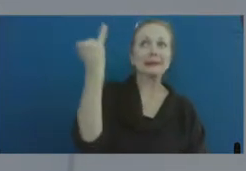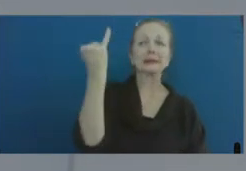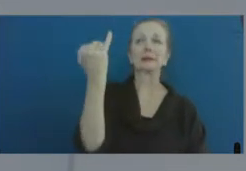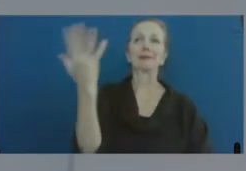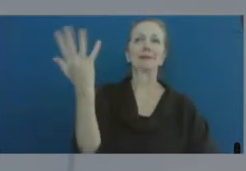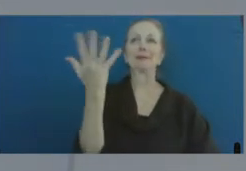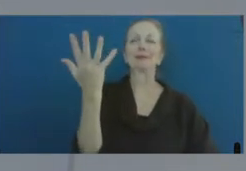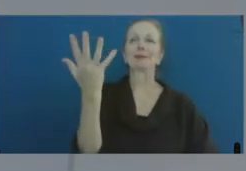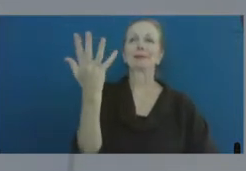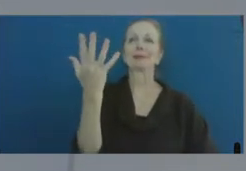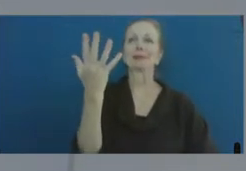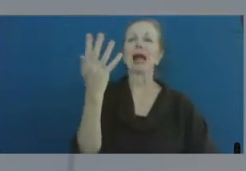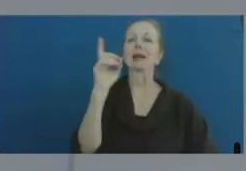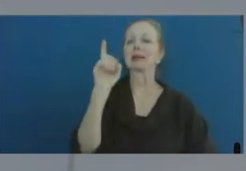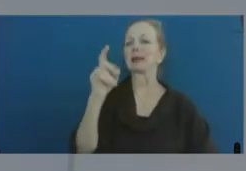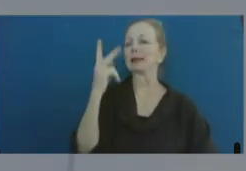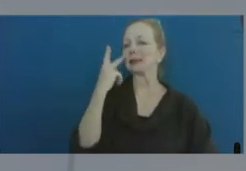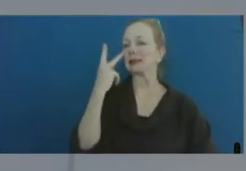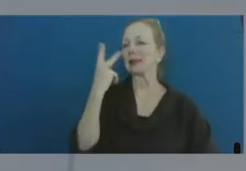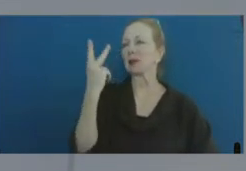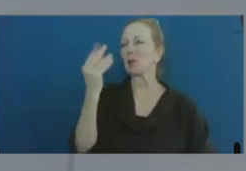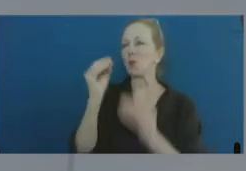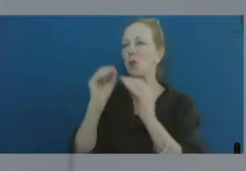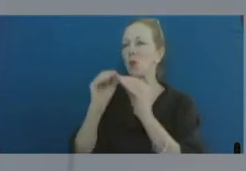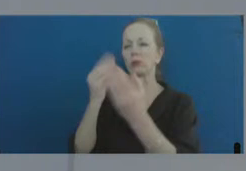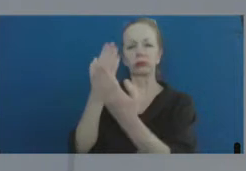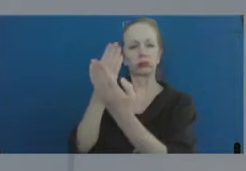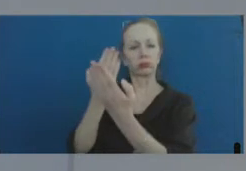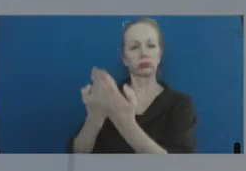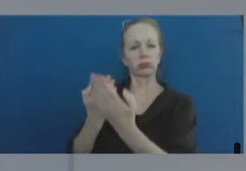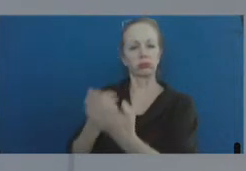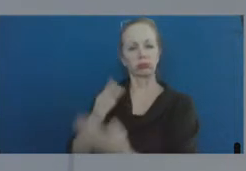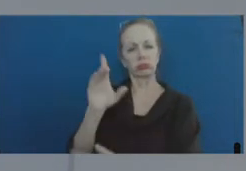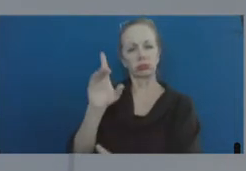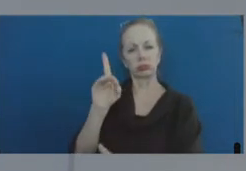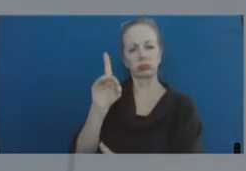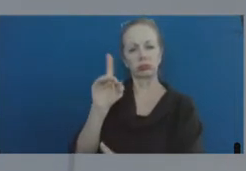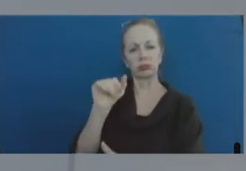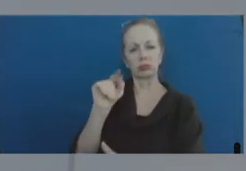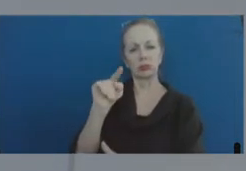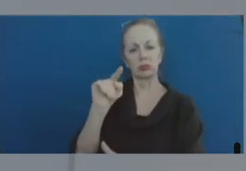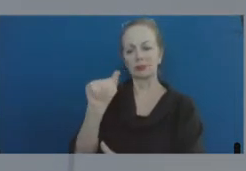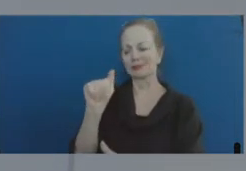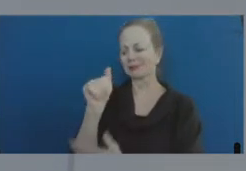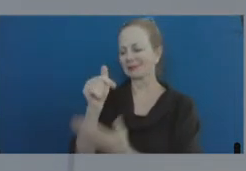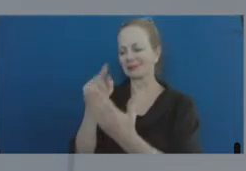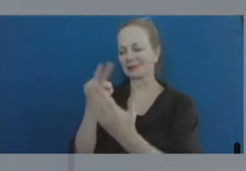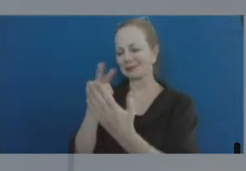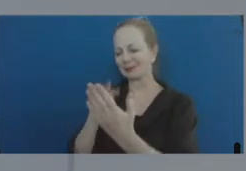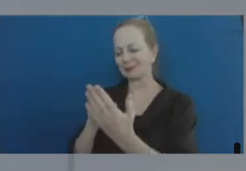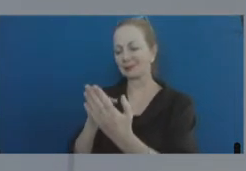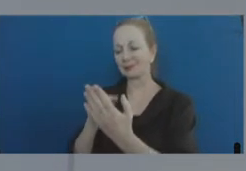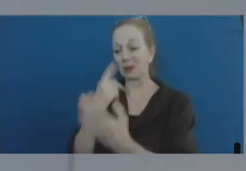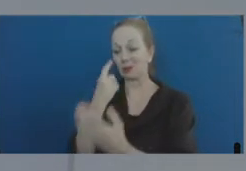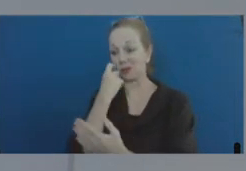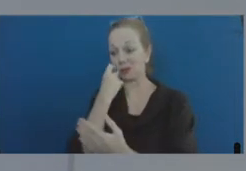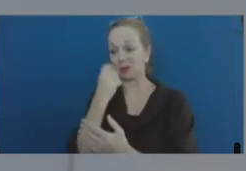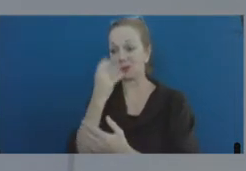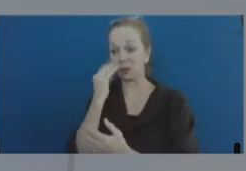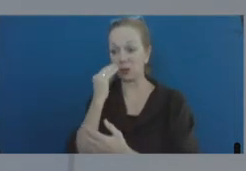I would need to see more data. Because I feel like we just went through this exercise a year or two